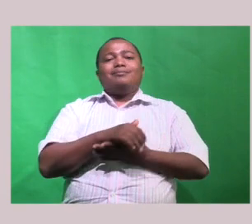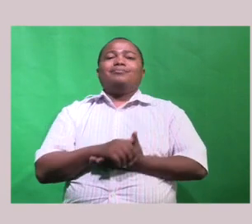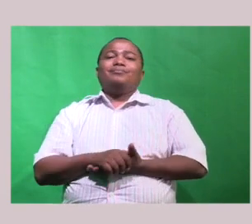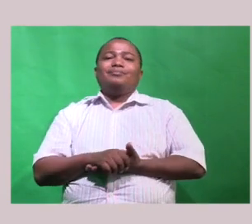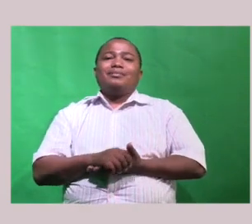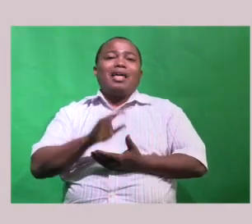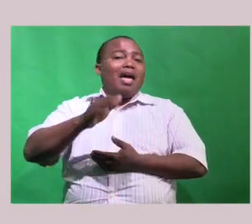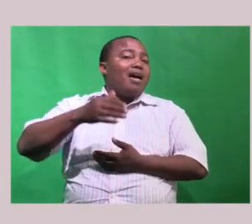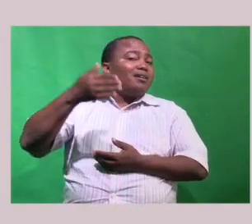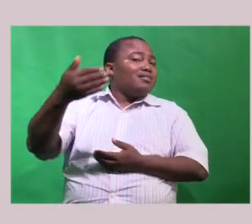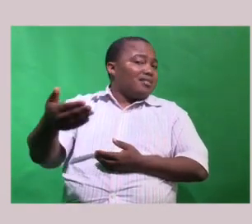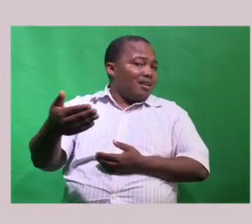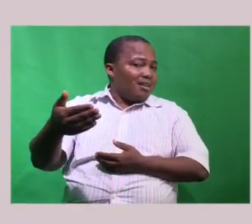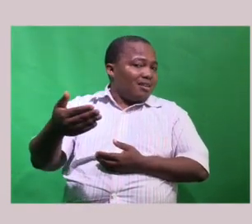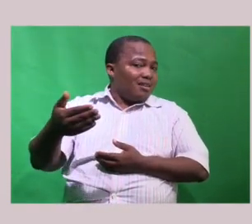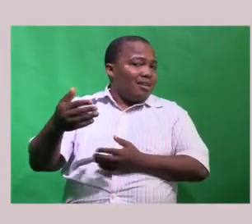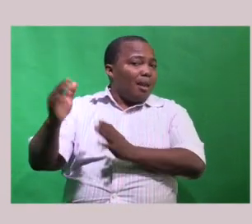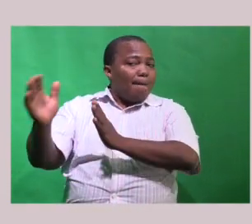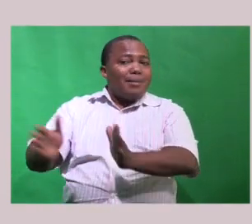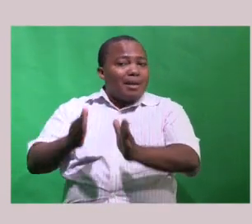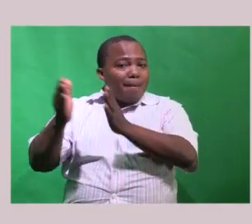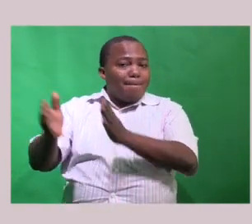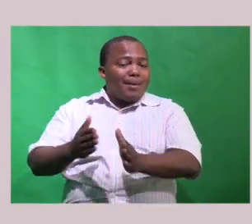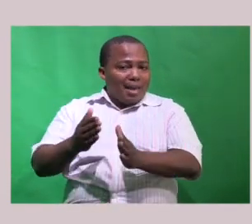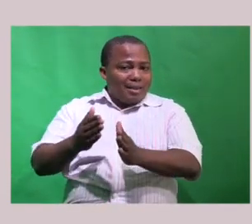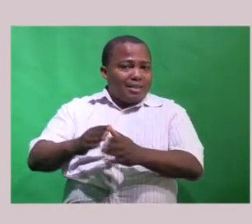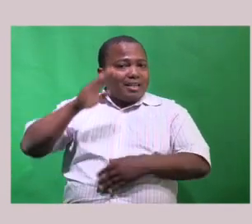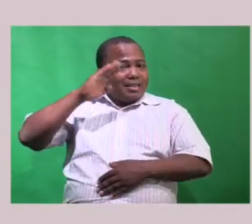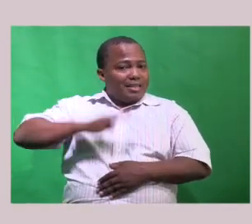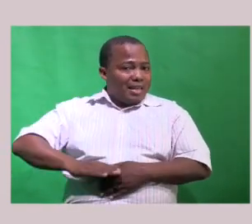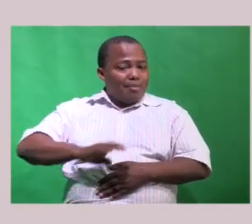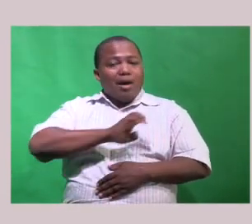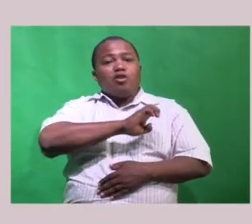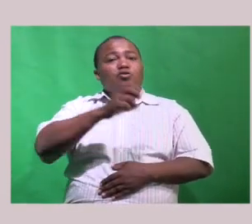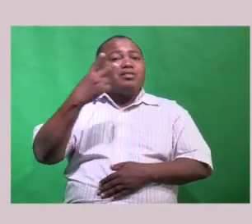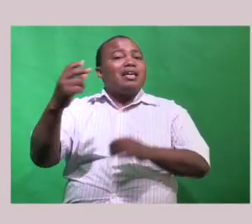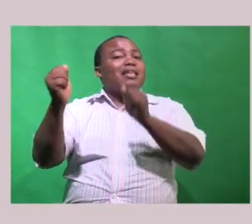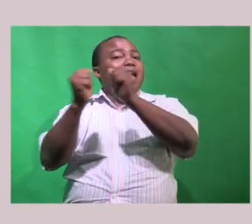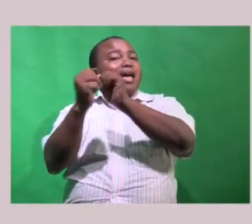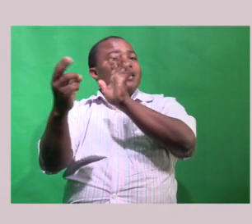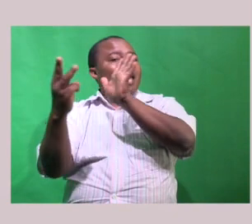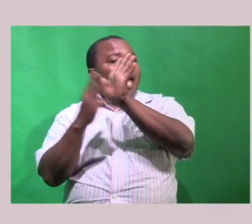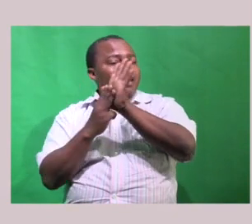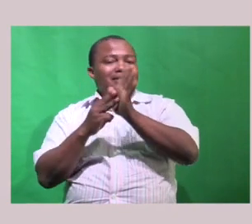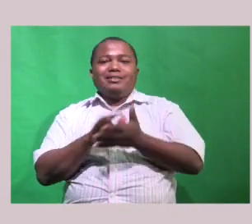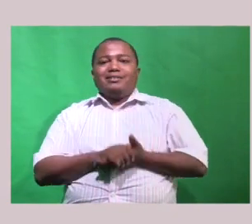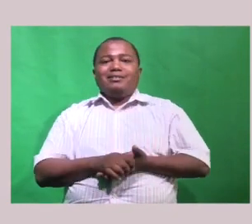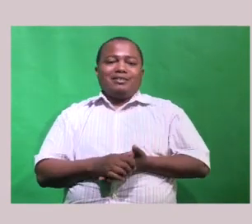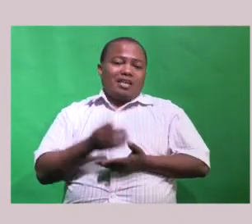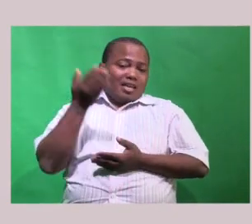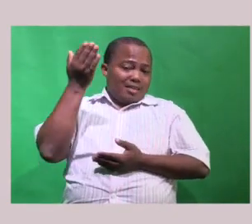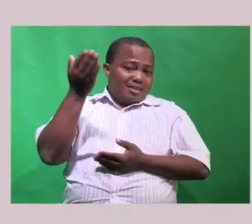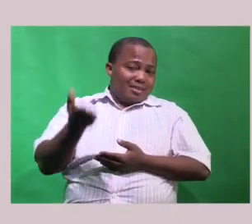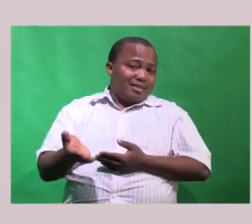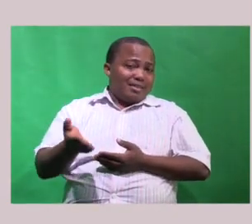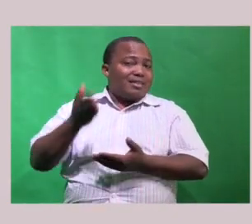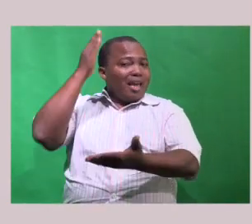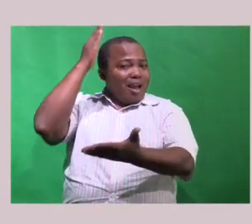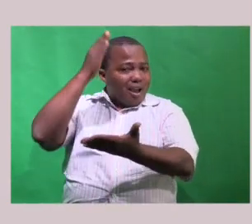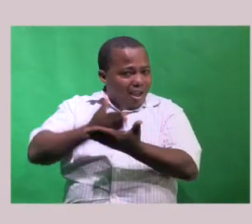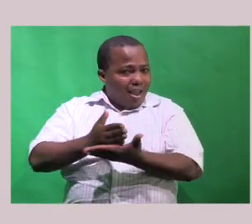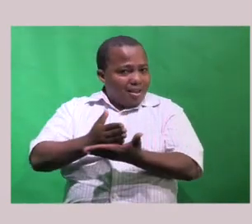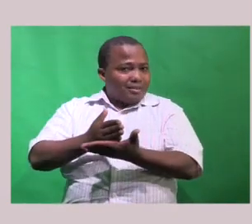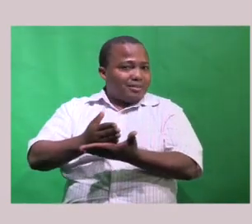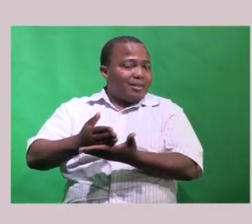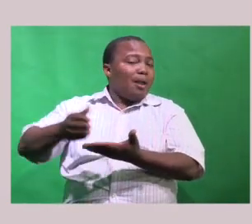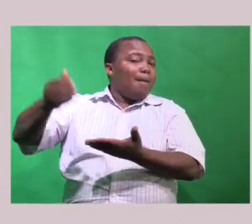Then prepaid is at 31st December 2018. This is a current